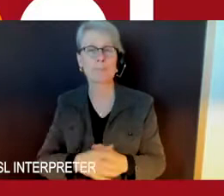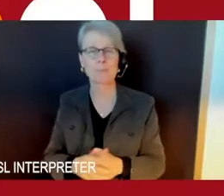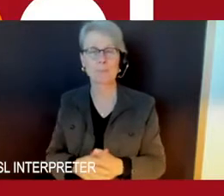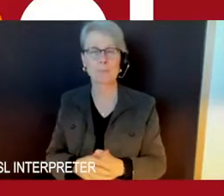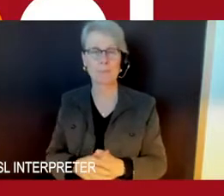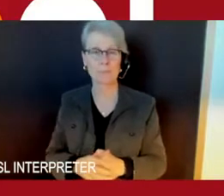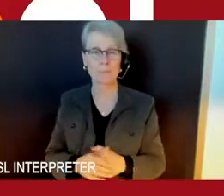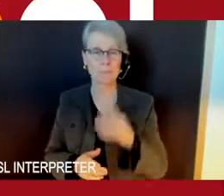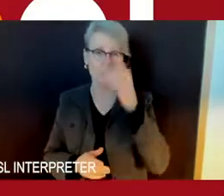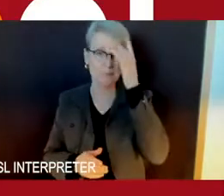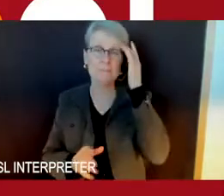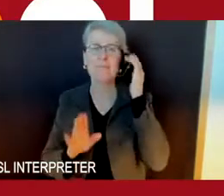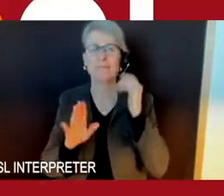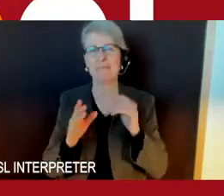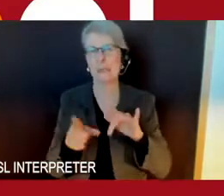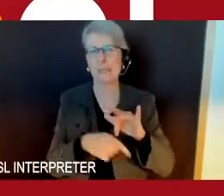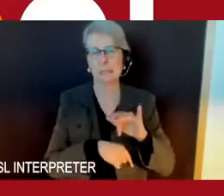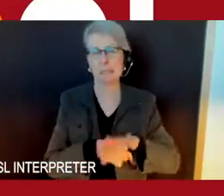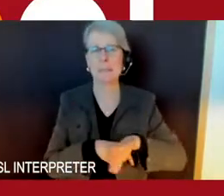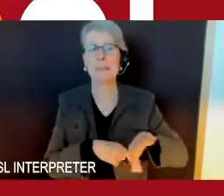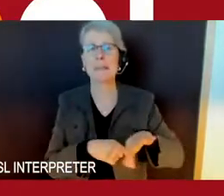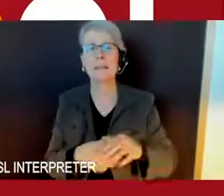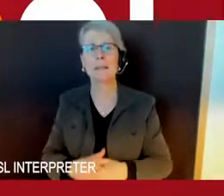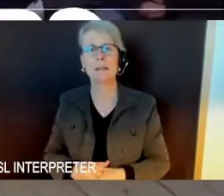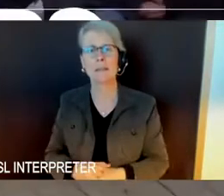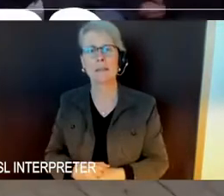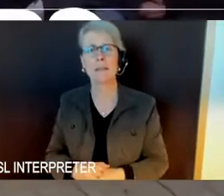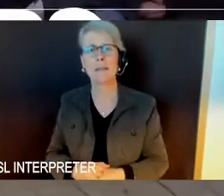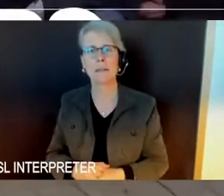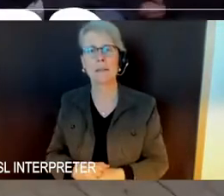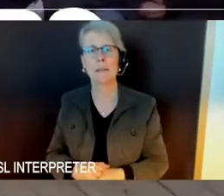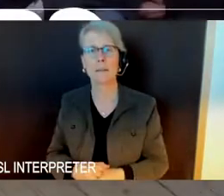Sure. So I'll skip that slide here.